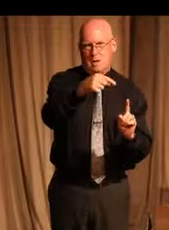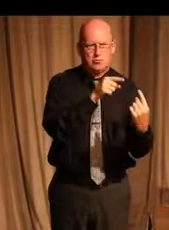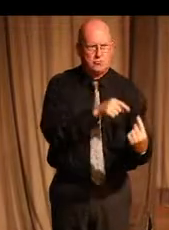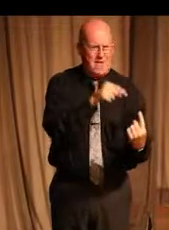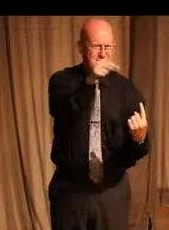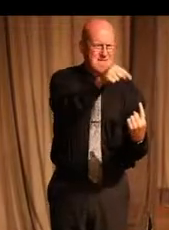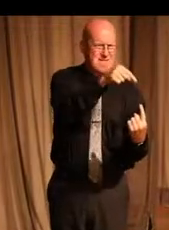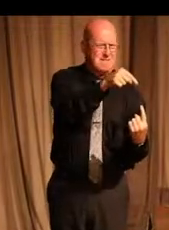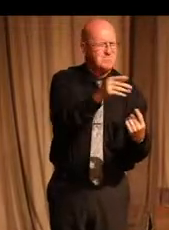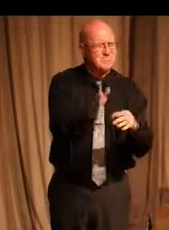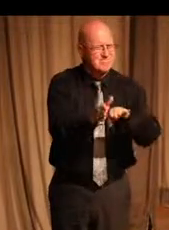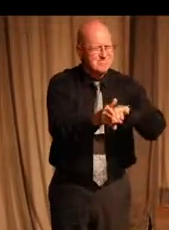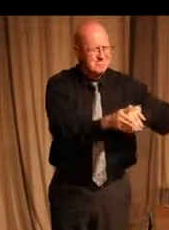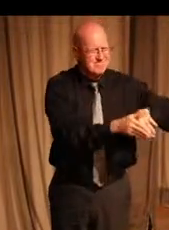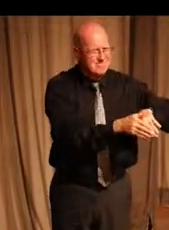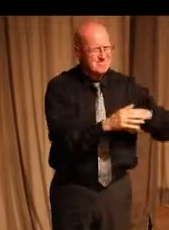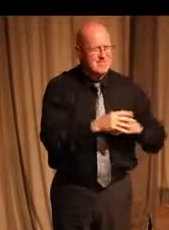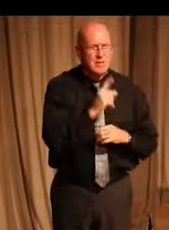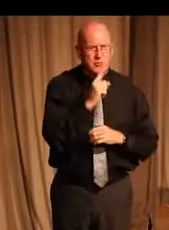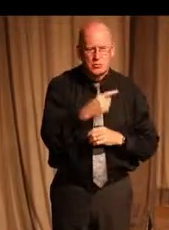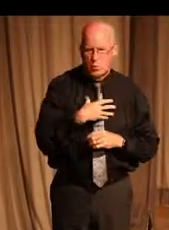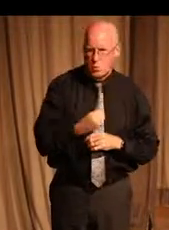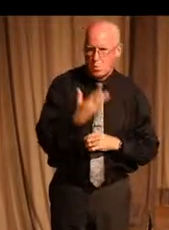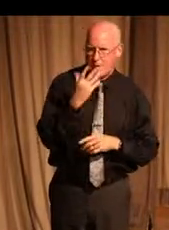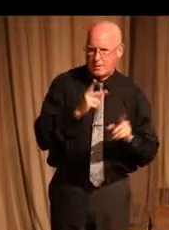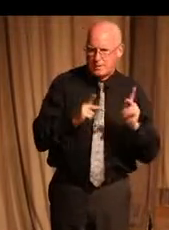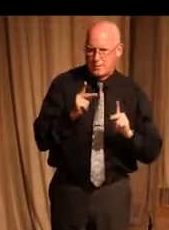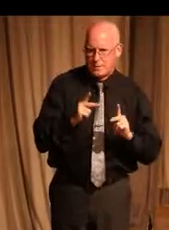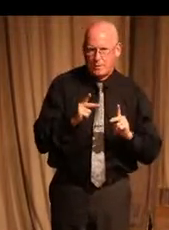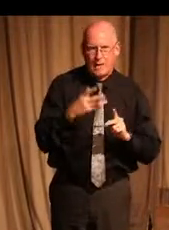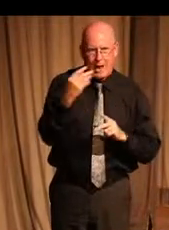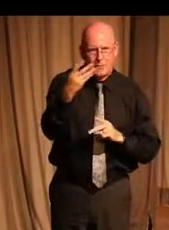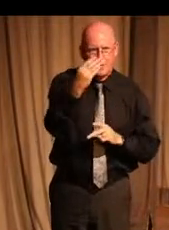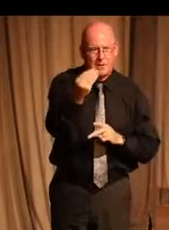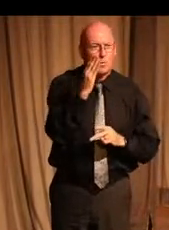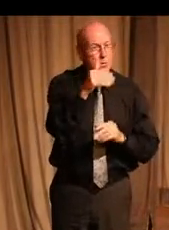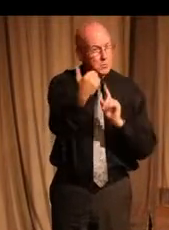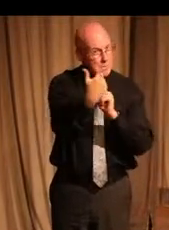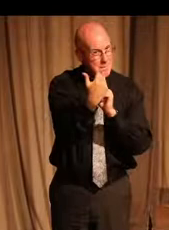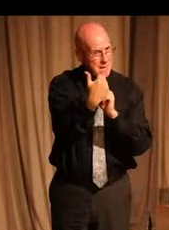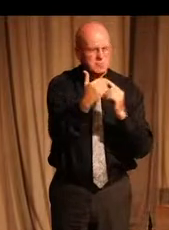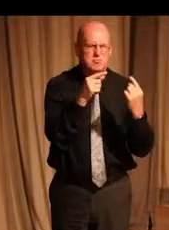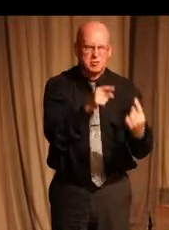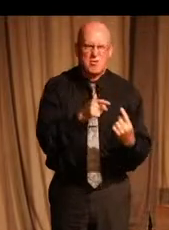struggle. That I guarantee there's a white person out there who's gonna remind us of the struggle.